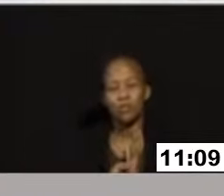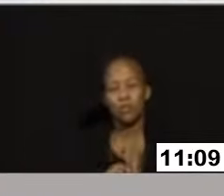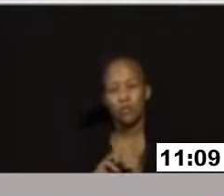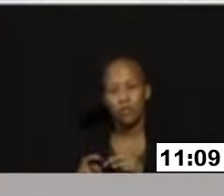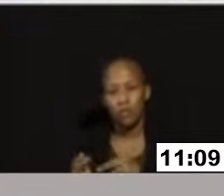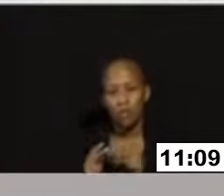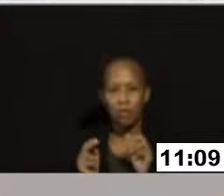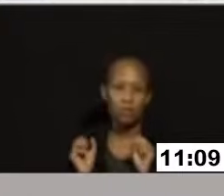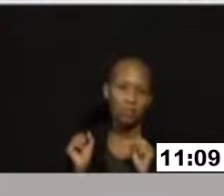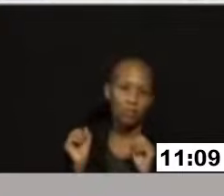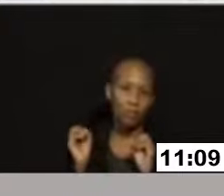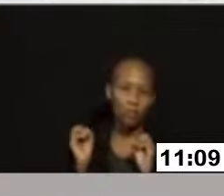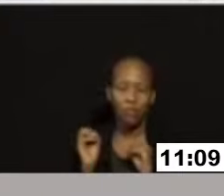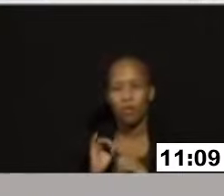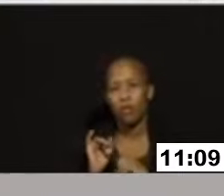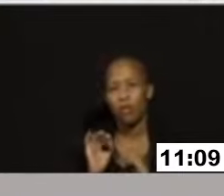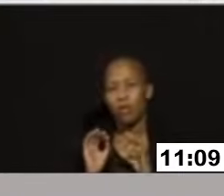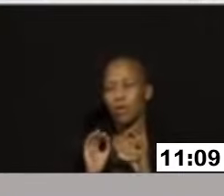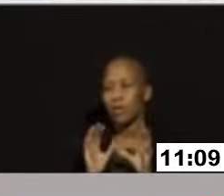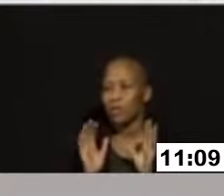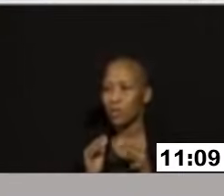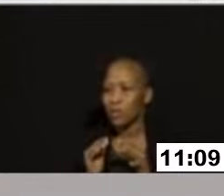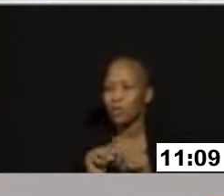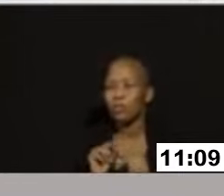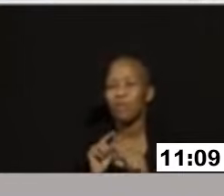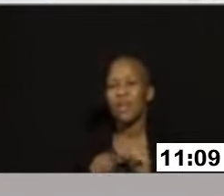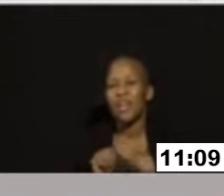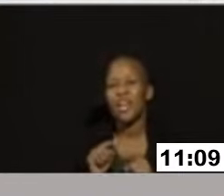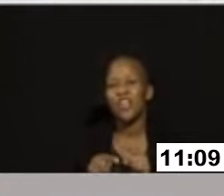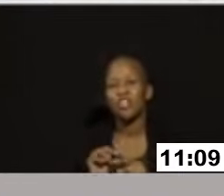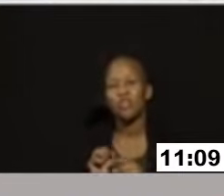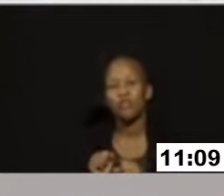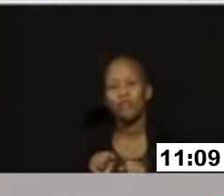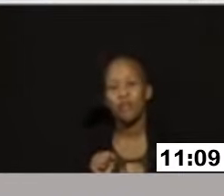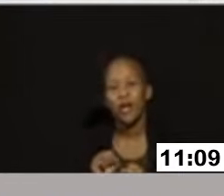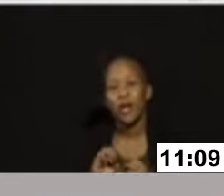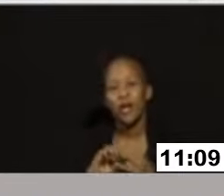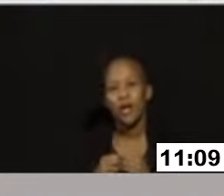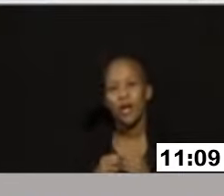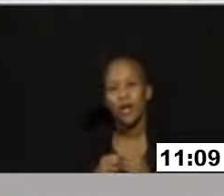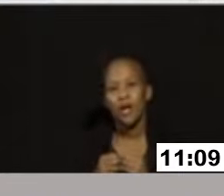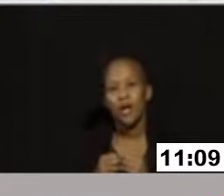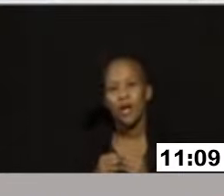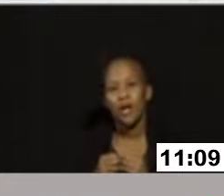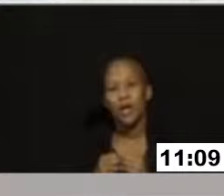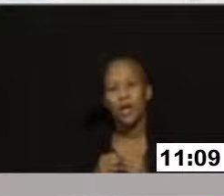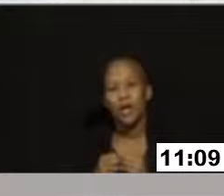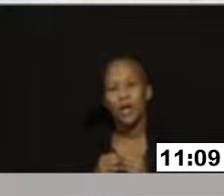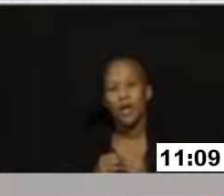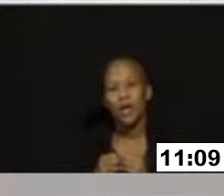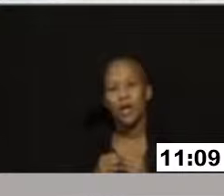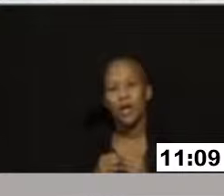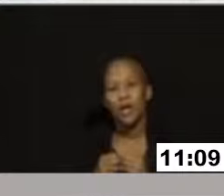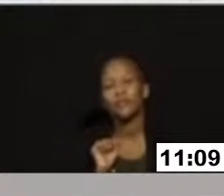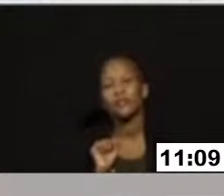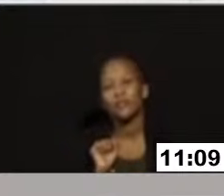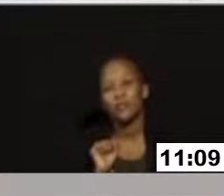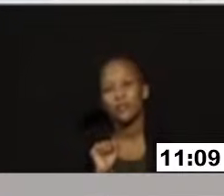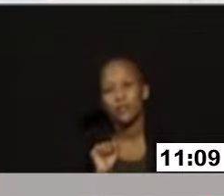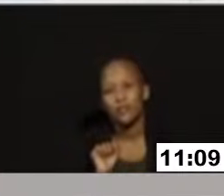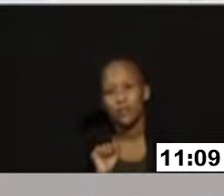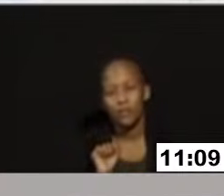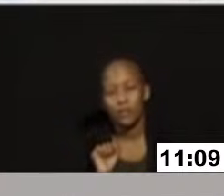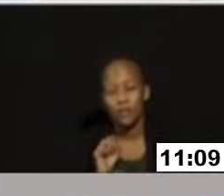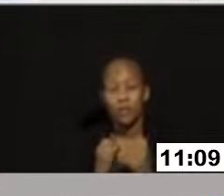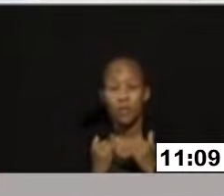the sections that deal with the allegations of attempts to influence or pressure the NPA from paragraph 35, I will